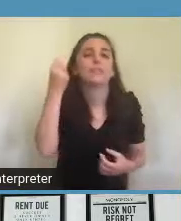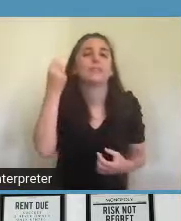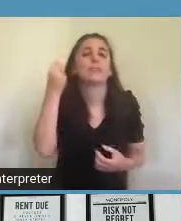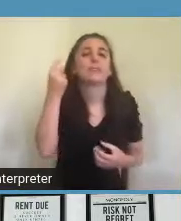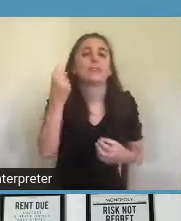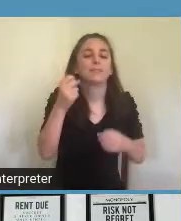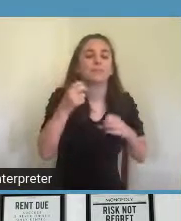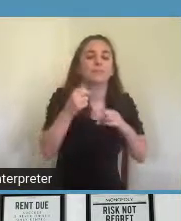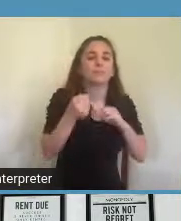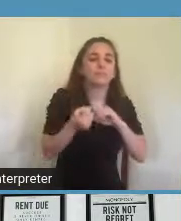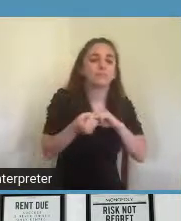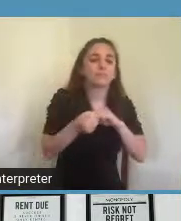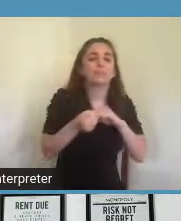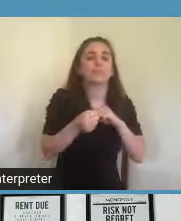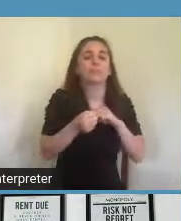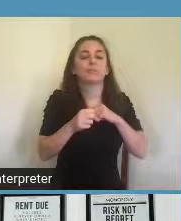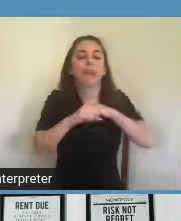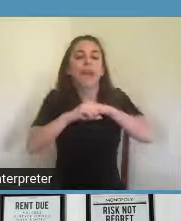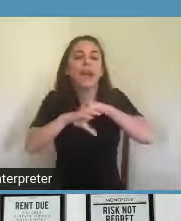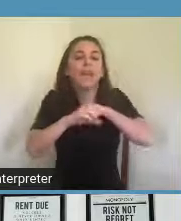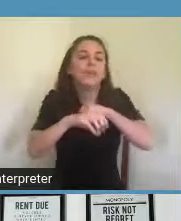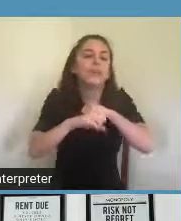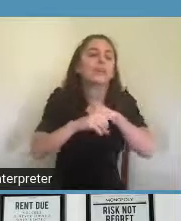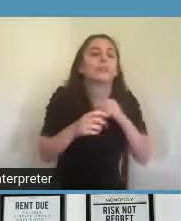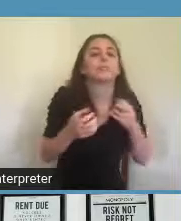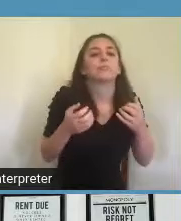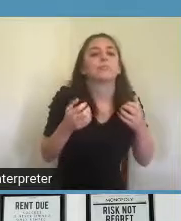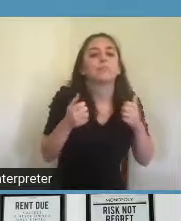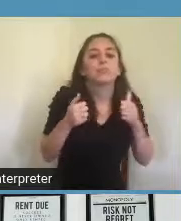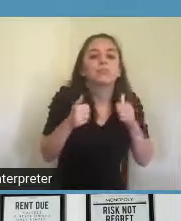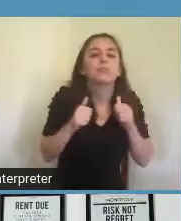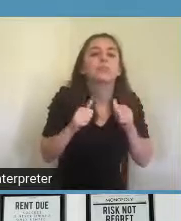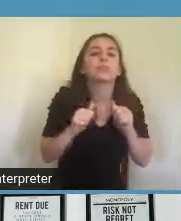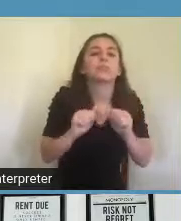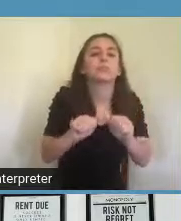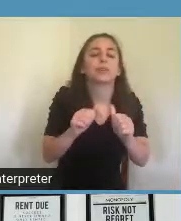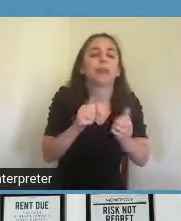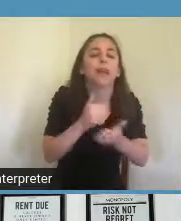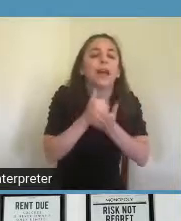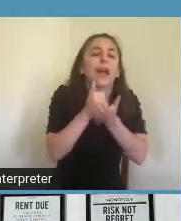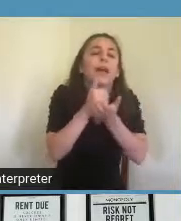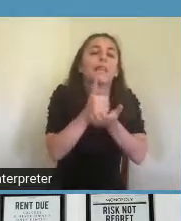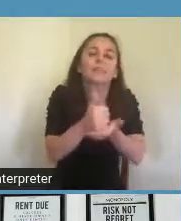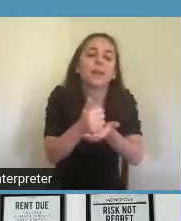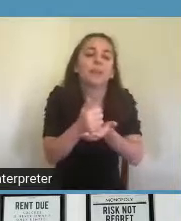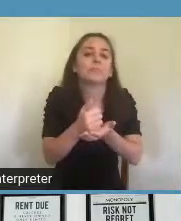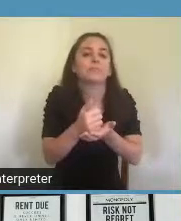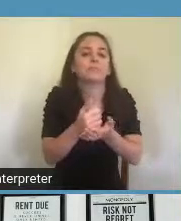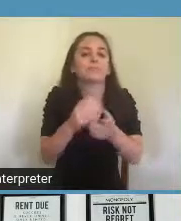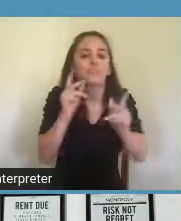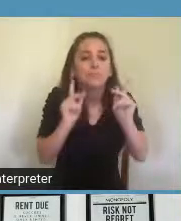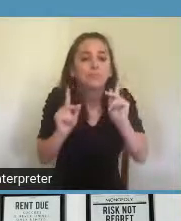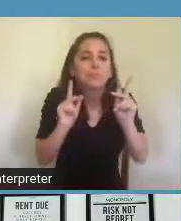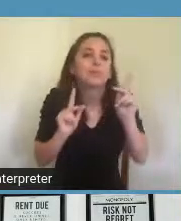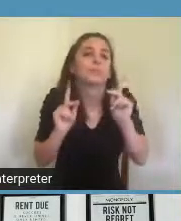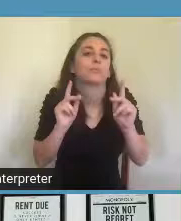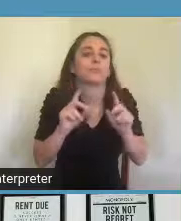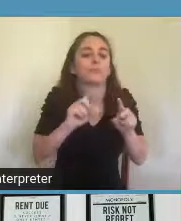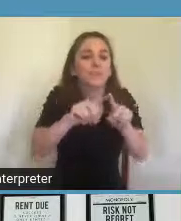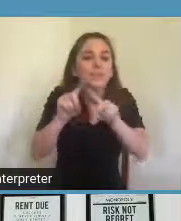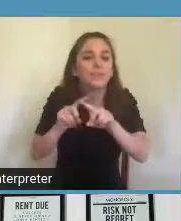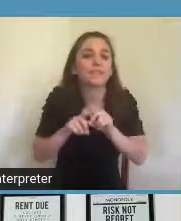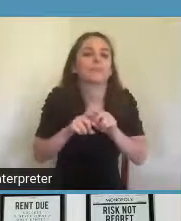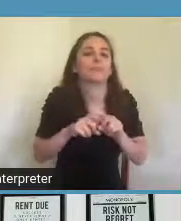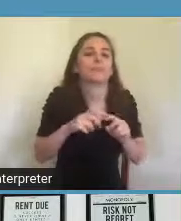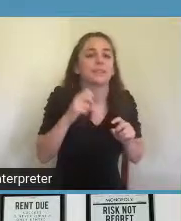try and get into this industry that look like me. And so people reach out, and a lot of people